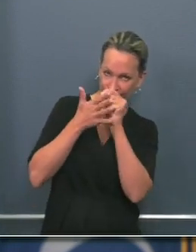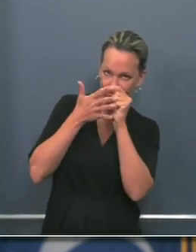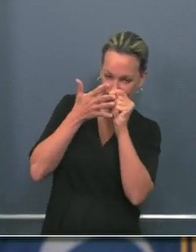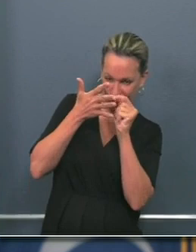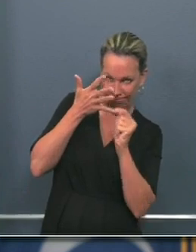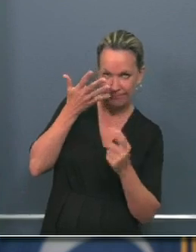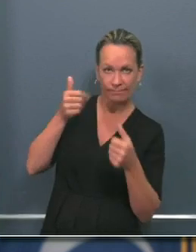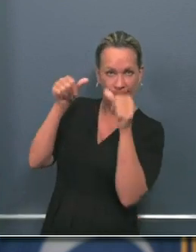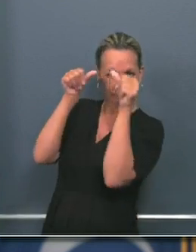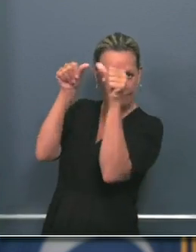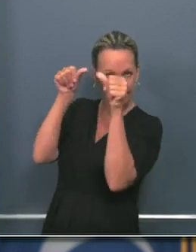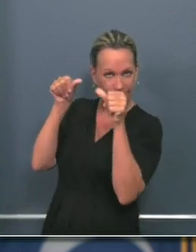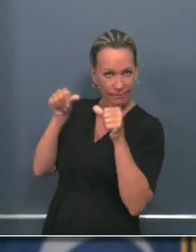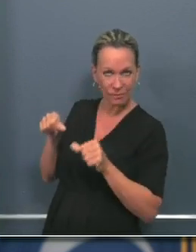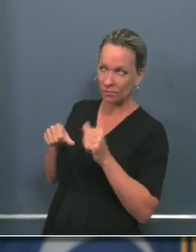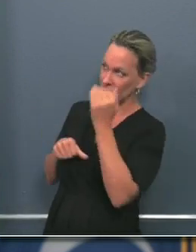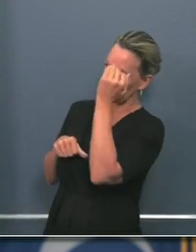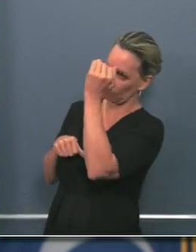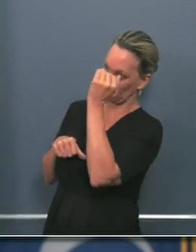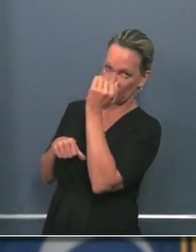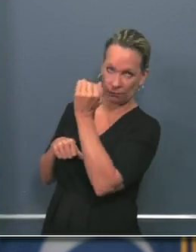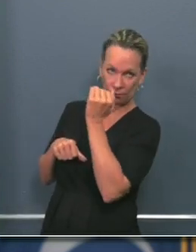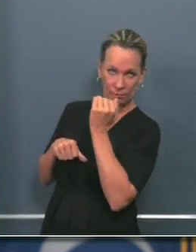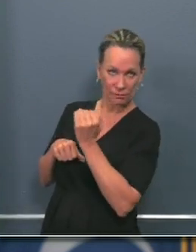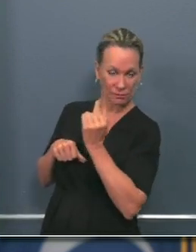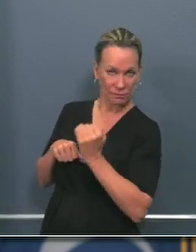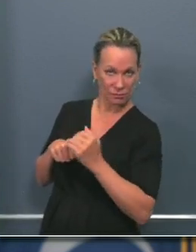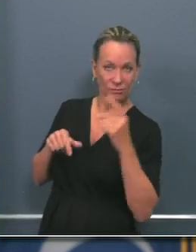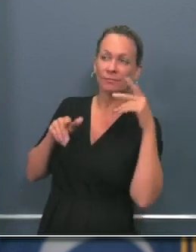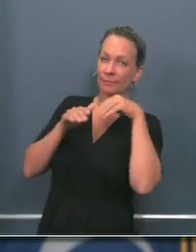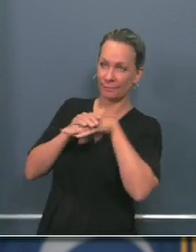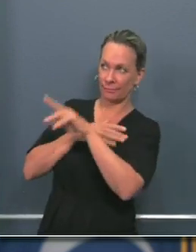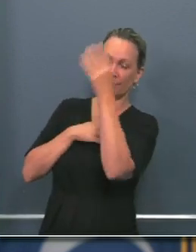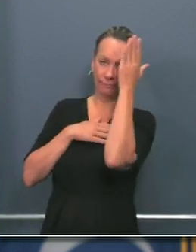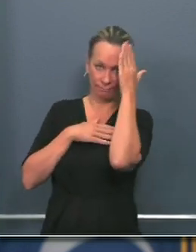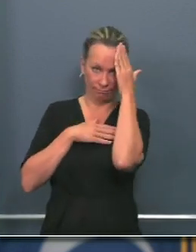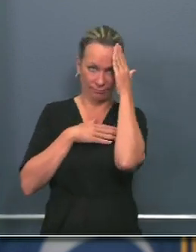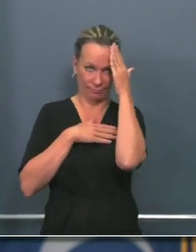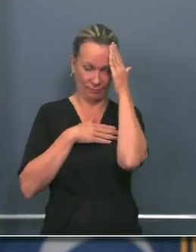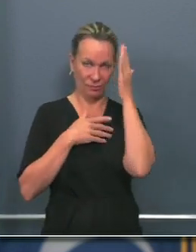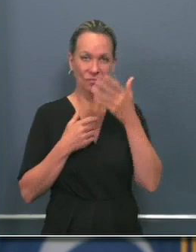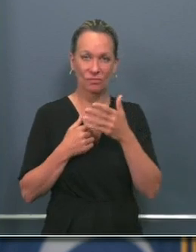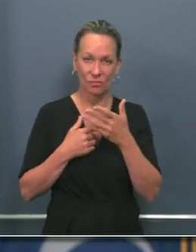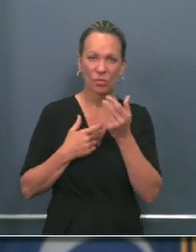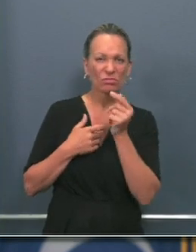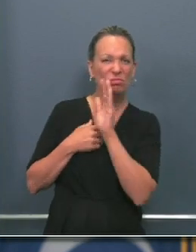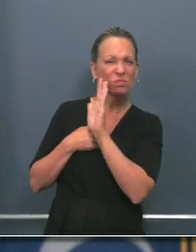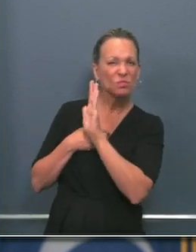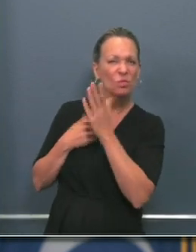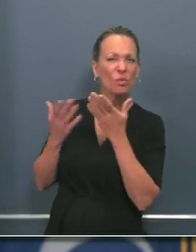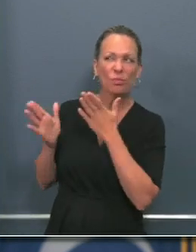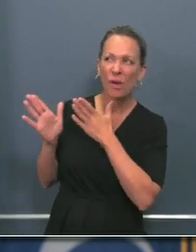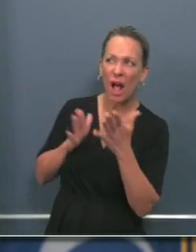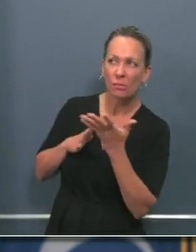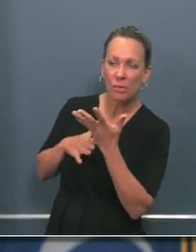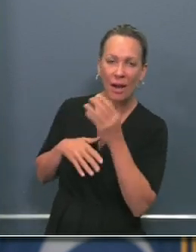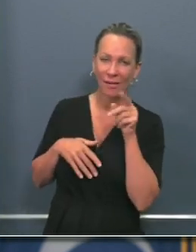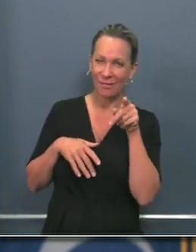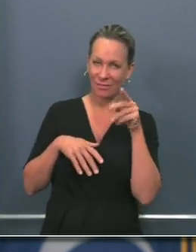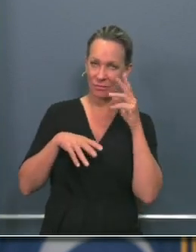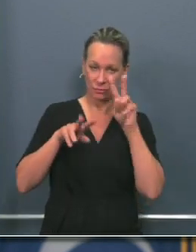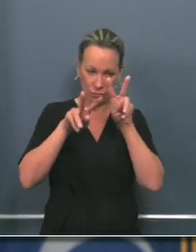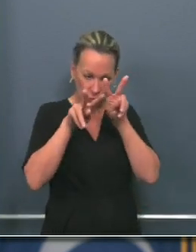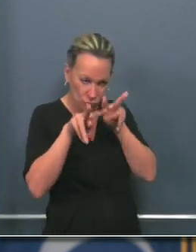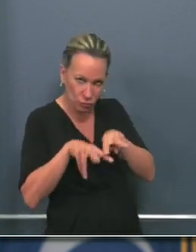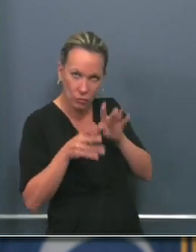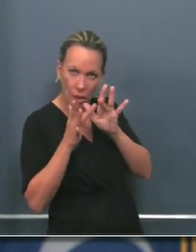making progress, we're moving forward, we're not looking back, but we are walking into the